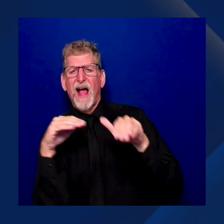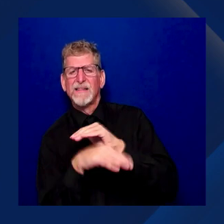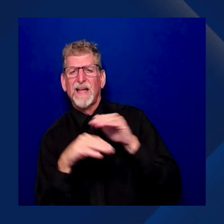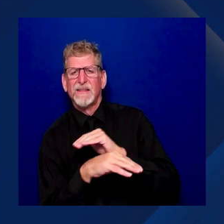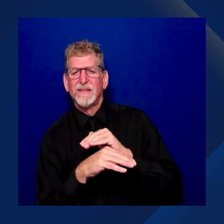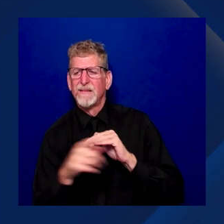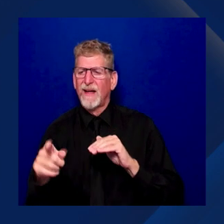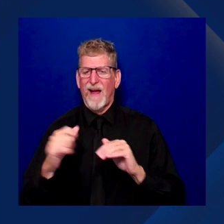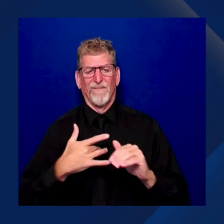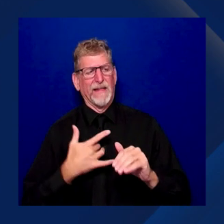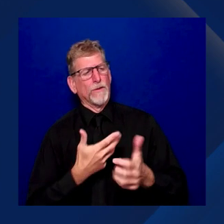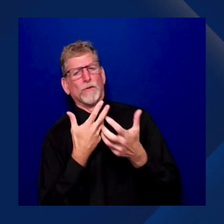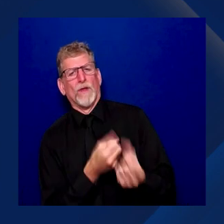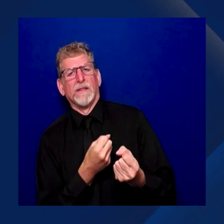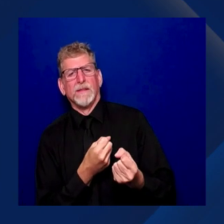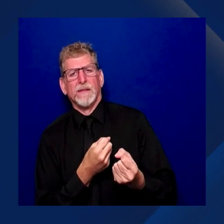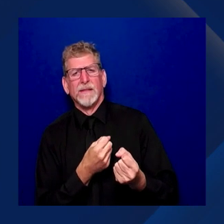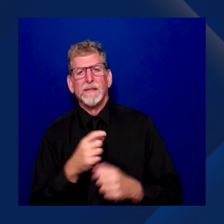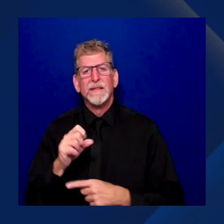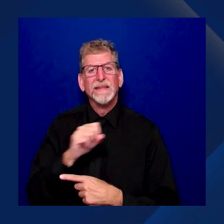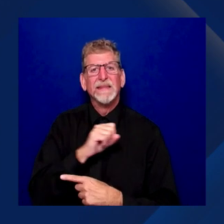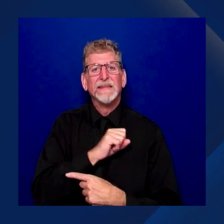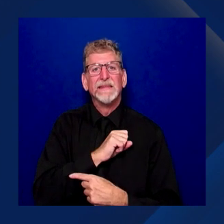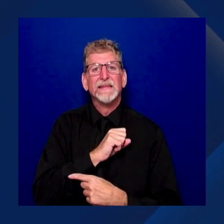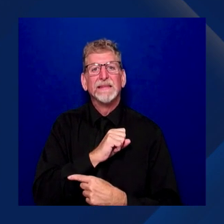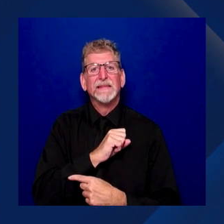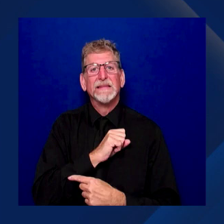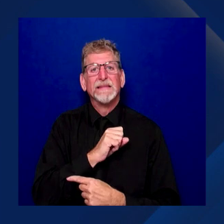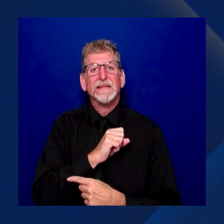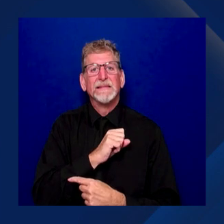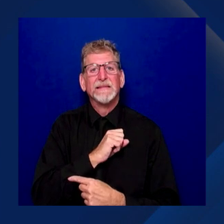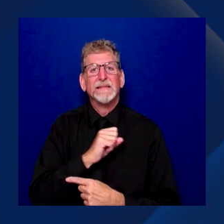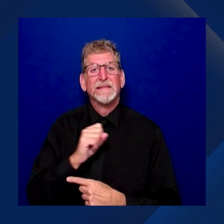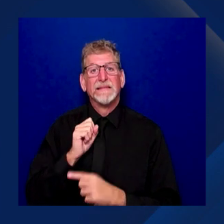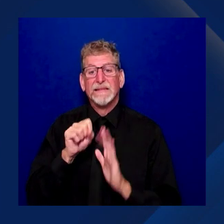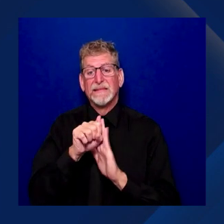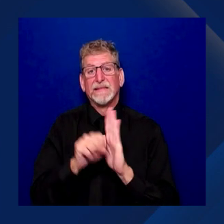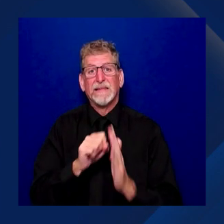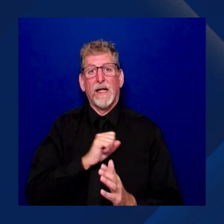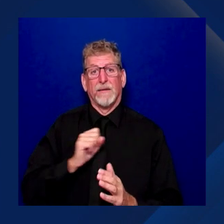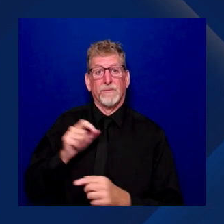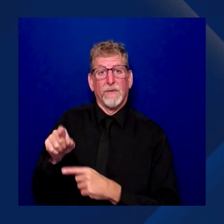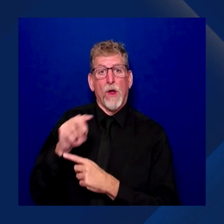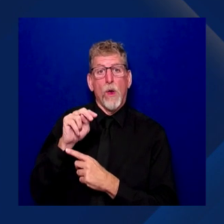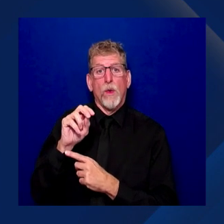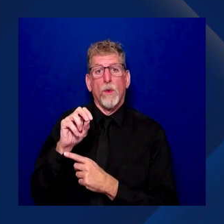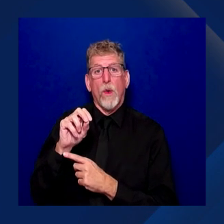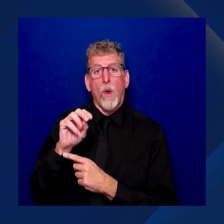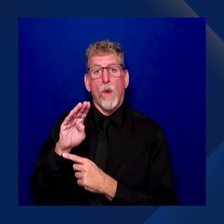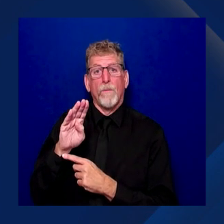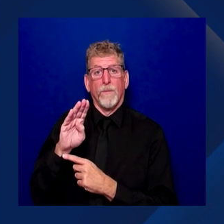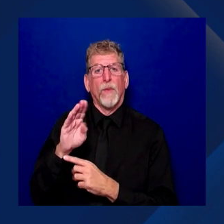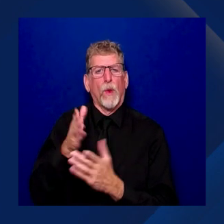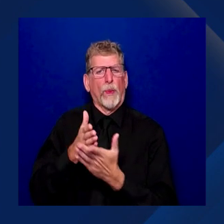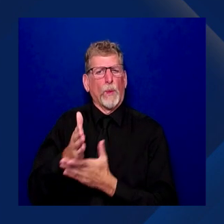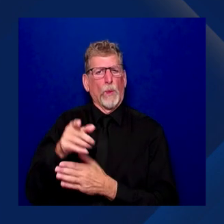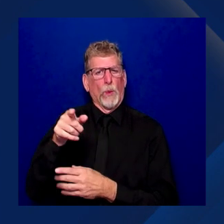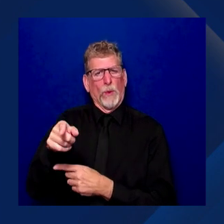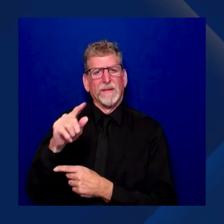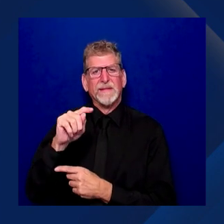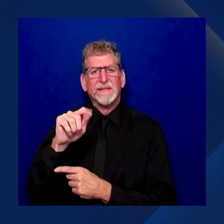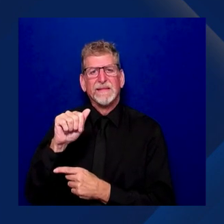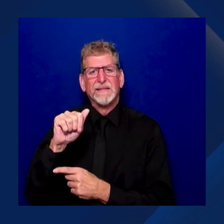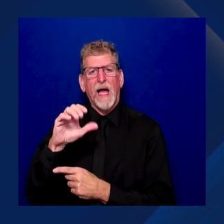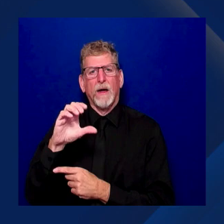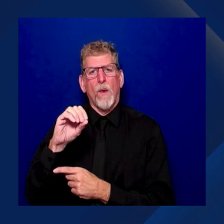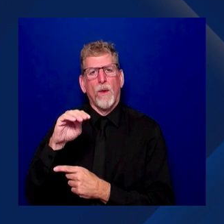Nobles launched a midwifery and doula program through the Tacoma Urban League. It's why Carrie Stewart is working so hard to increase the number